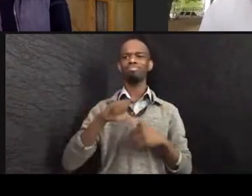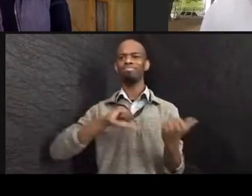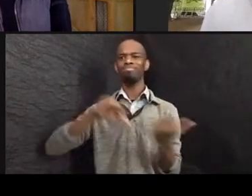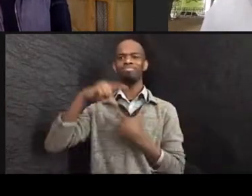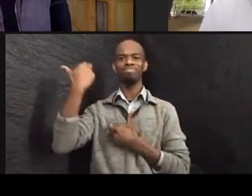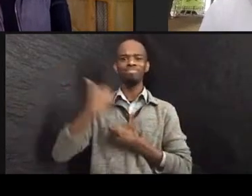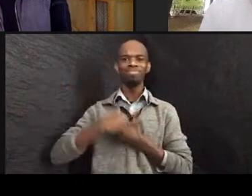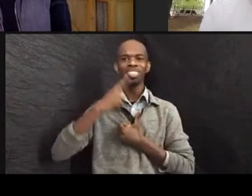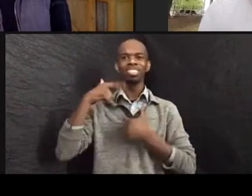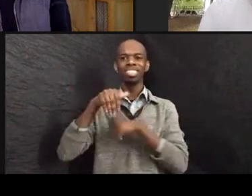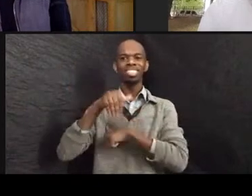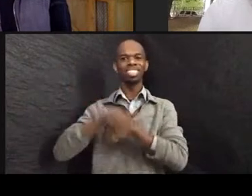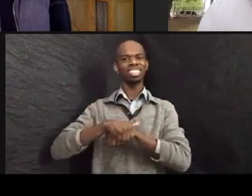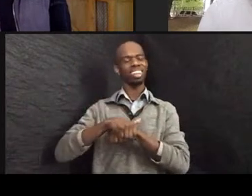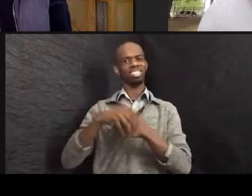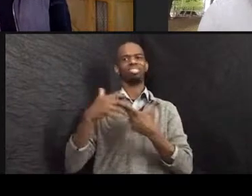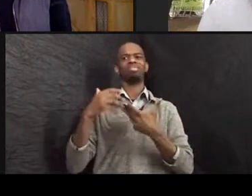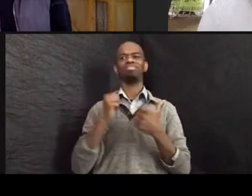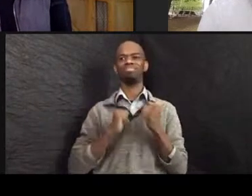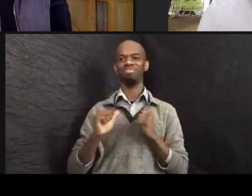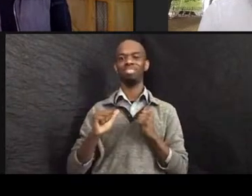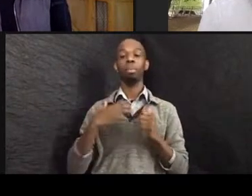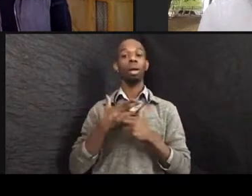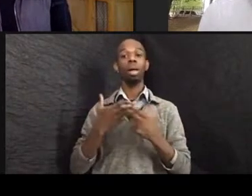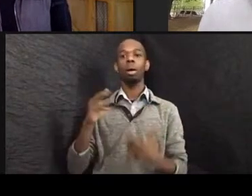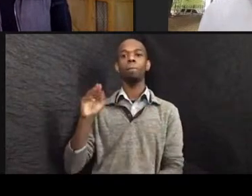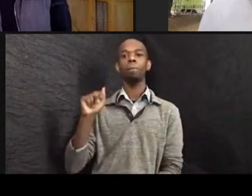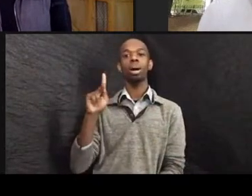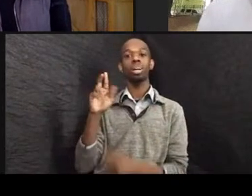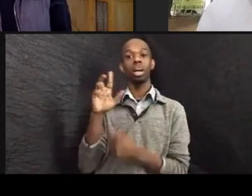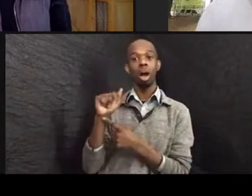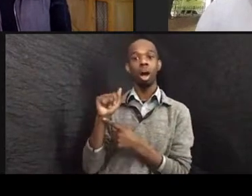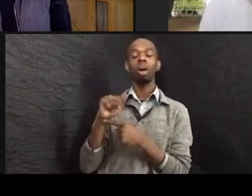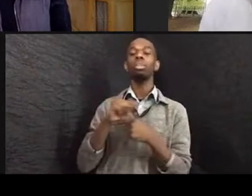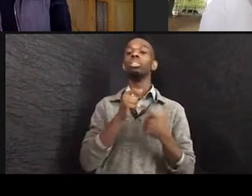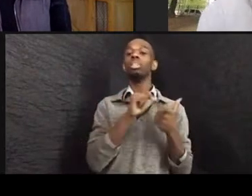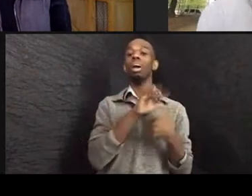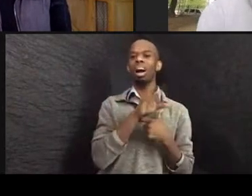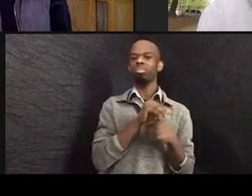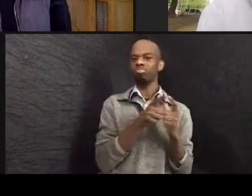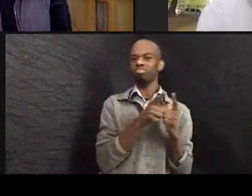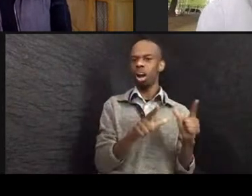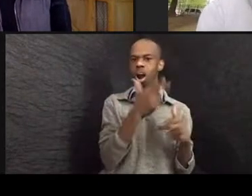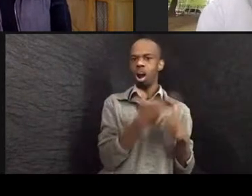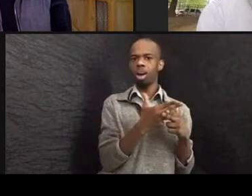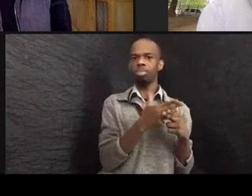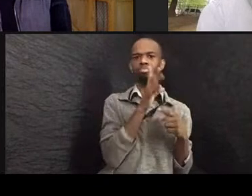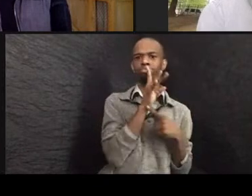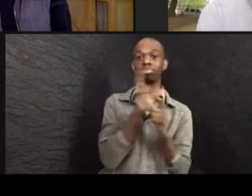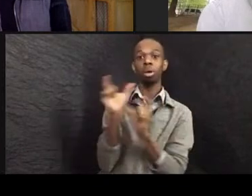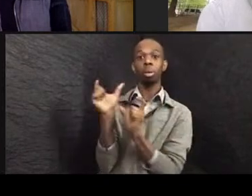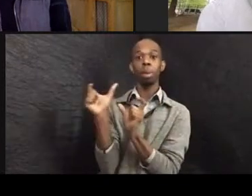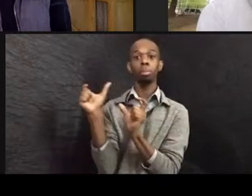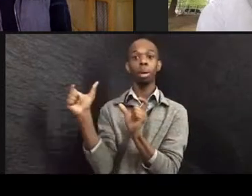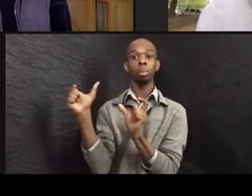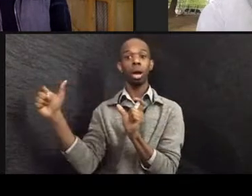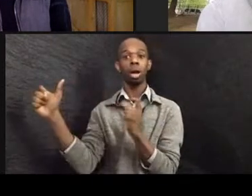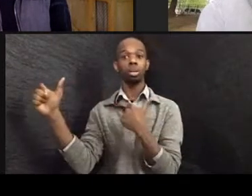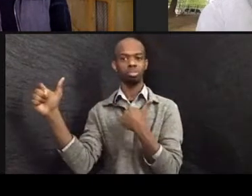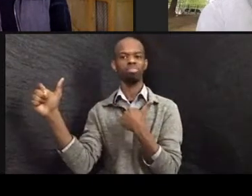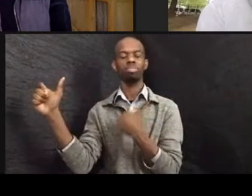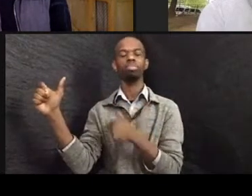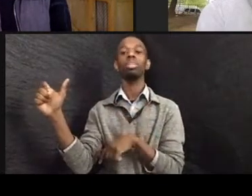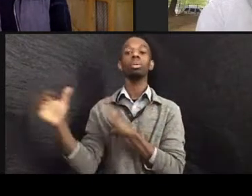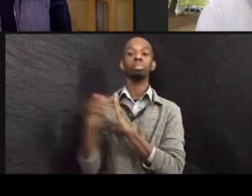tonight. My name is Makeda Lily Nwabunkosi Margiros Roni. I am in this human